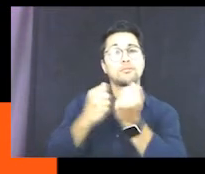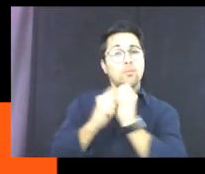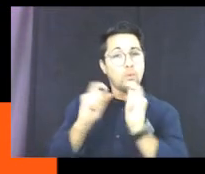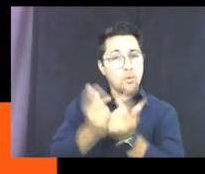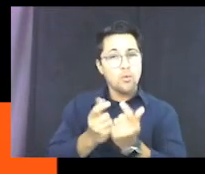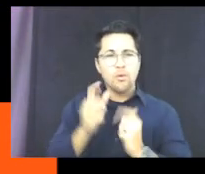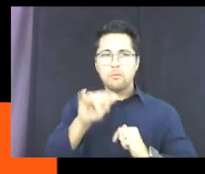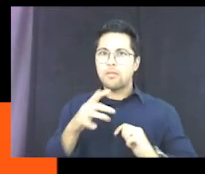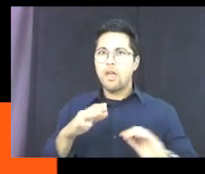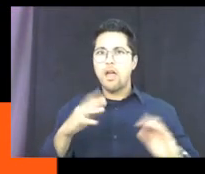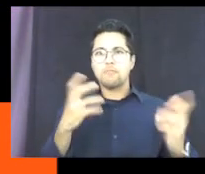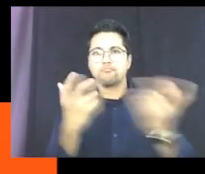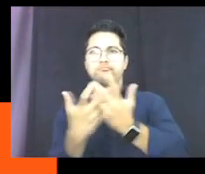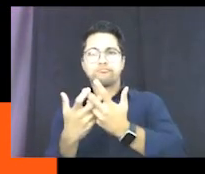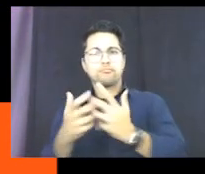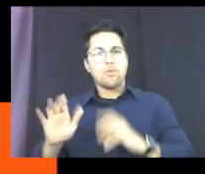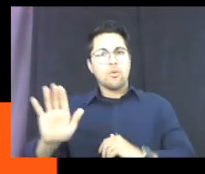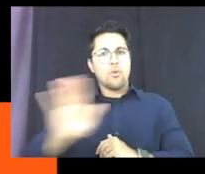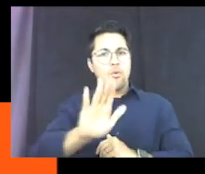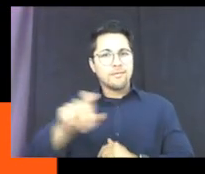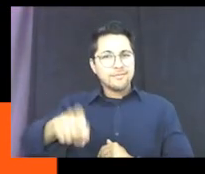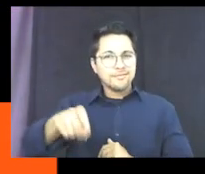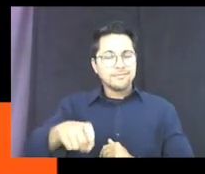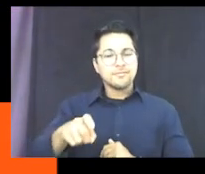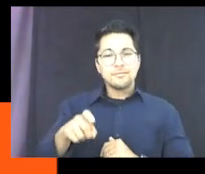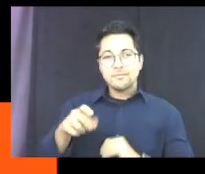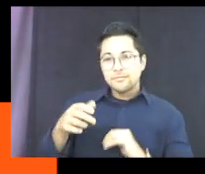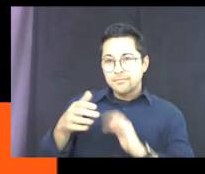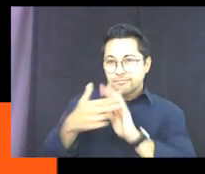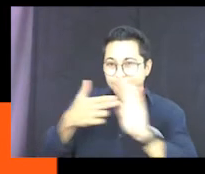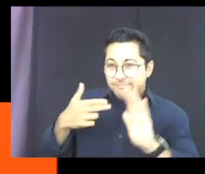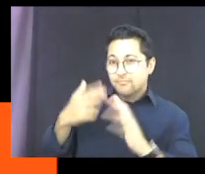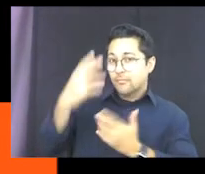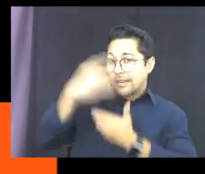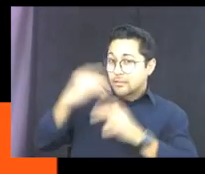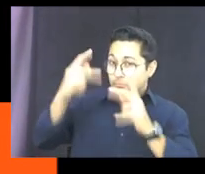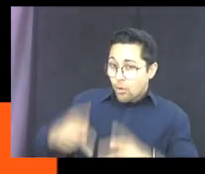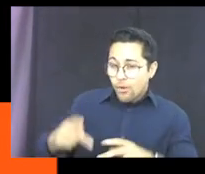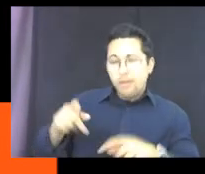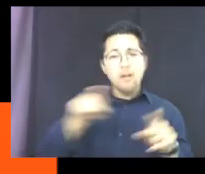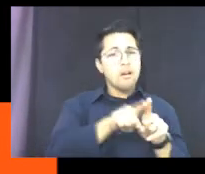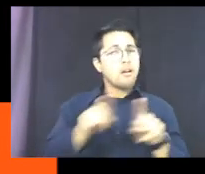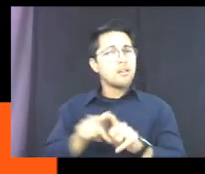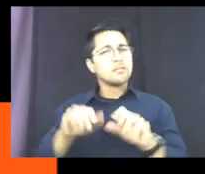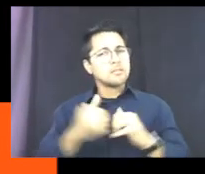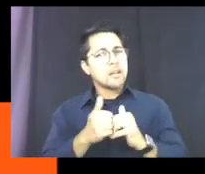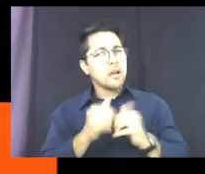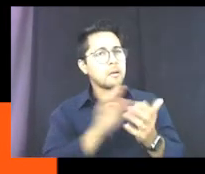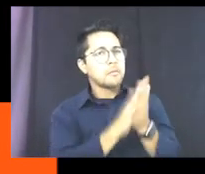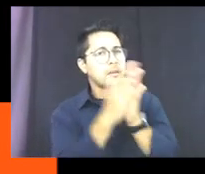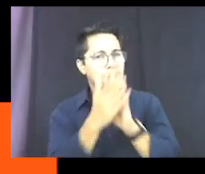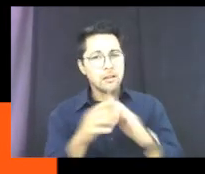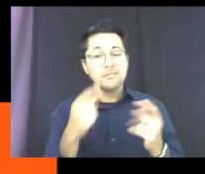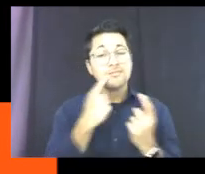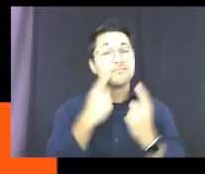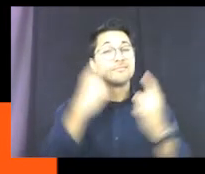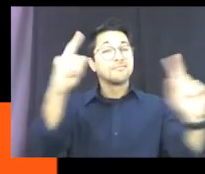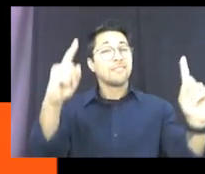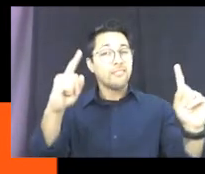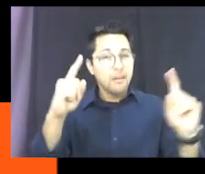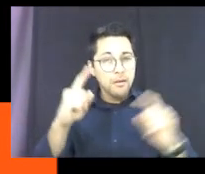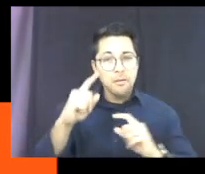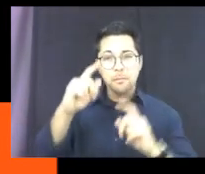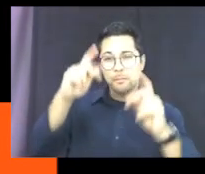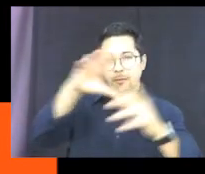meets your needs as an autistic person, and how to become a successful